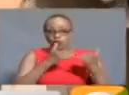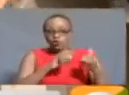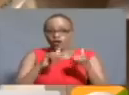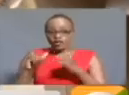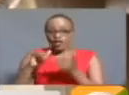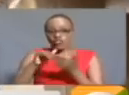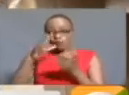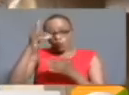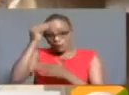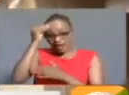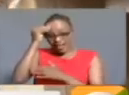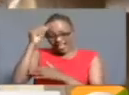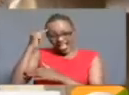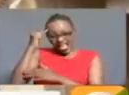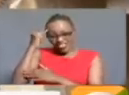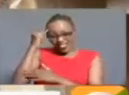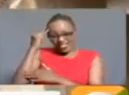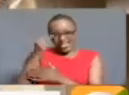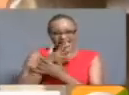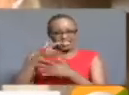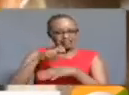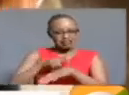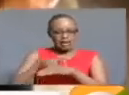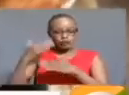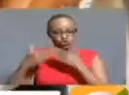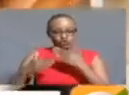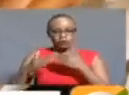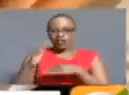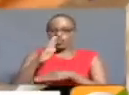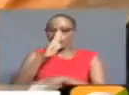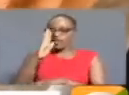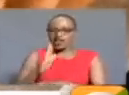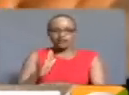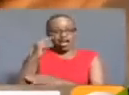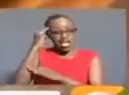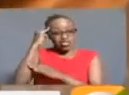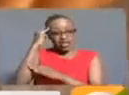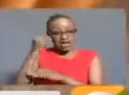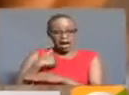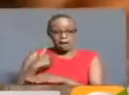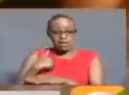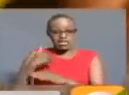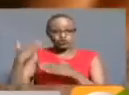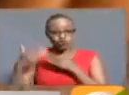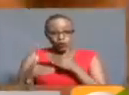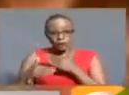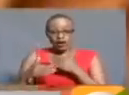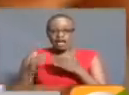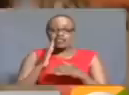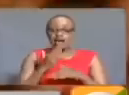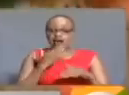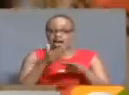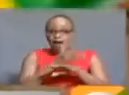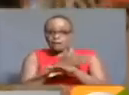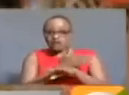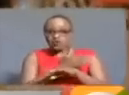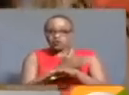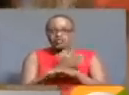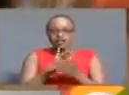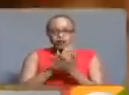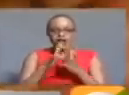more I learn. And I don't think I'm going to ever stop. I don't think I want to go back to the color I was. Na kufanya